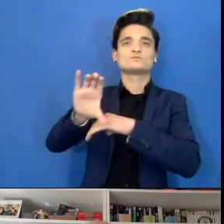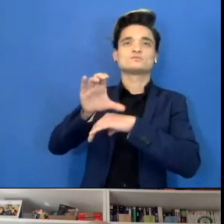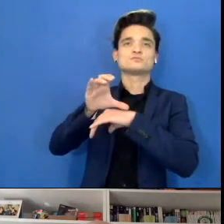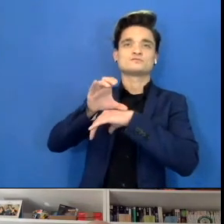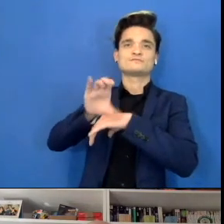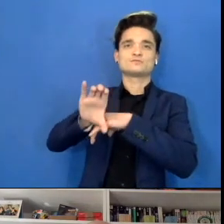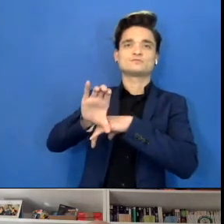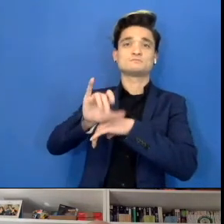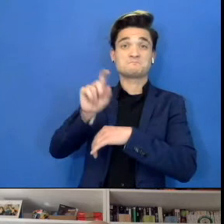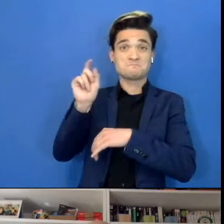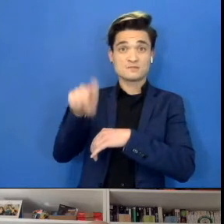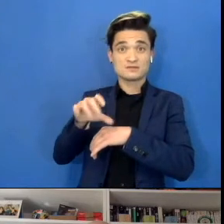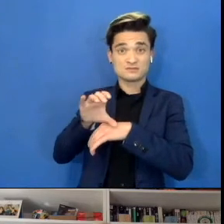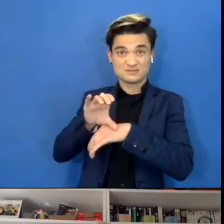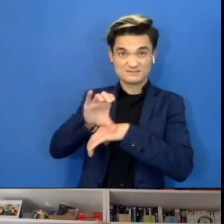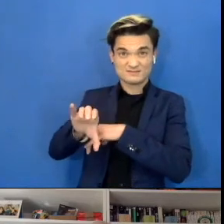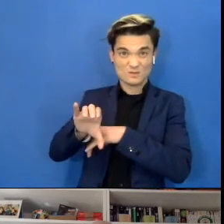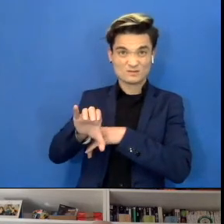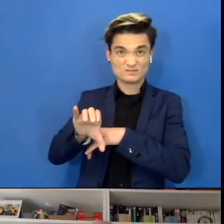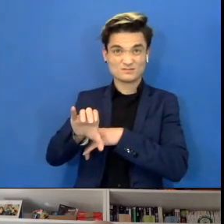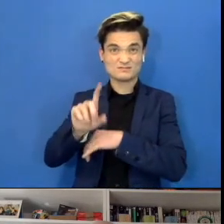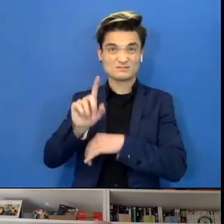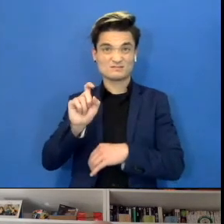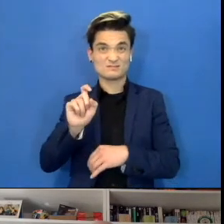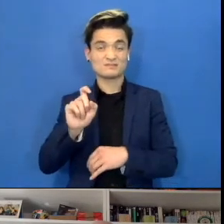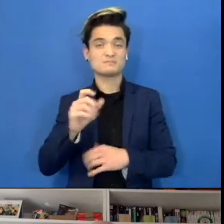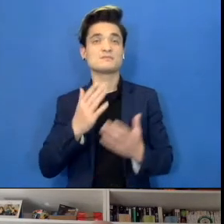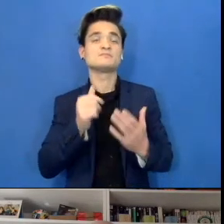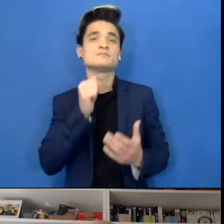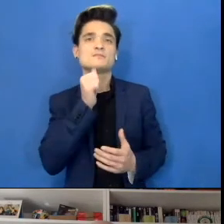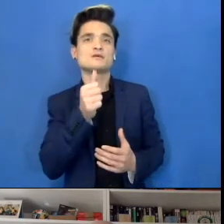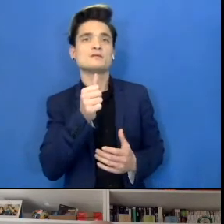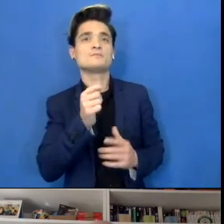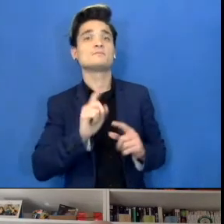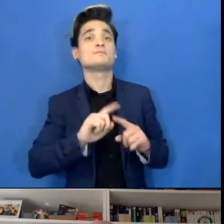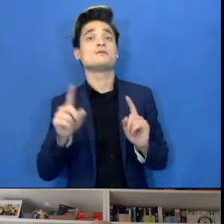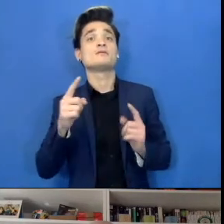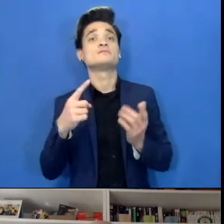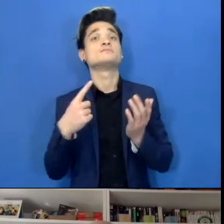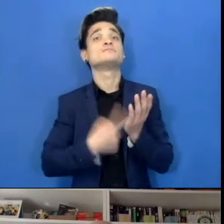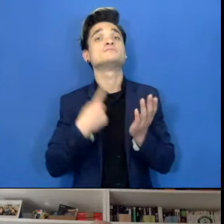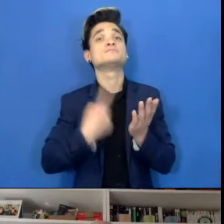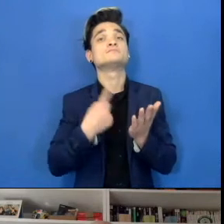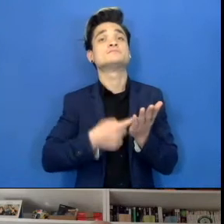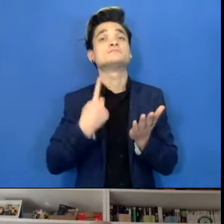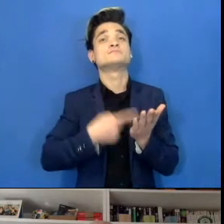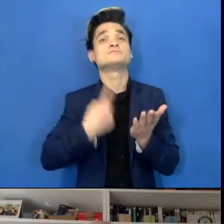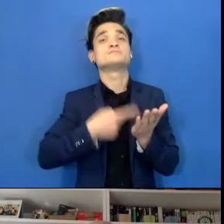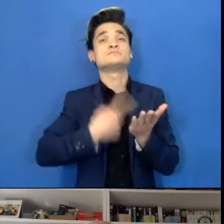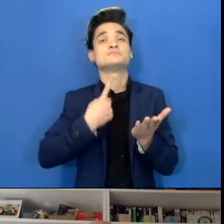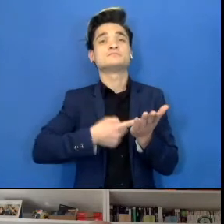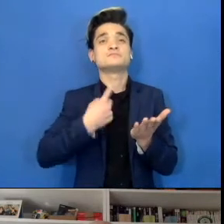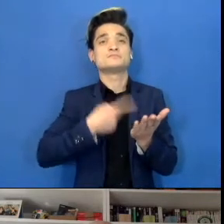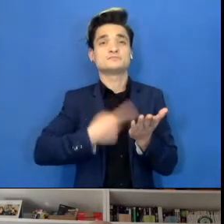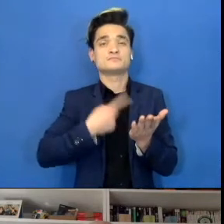but it means that you need to check in. You need to ask, listen, your yes didn't look like a yes to me. Can you tell me again? Ask 3